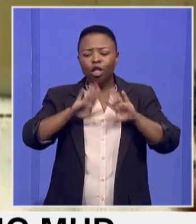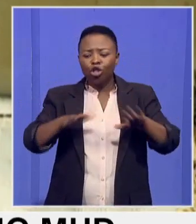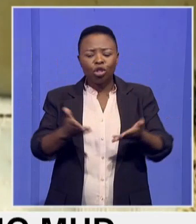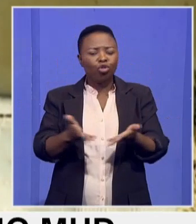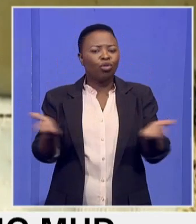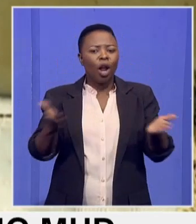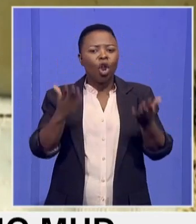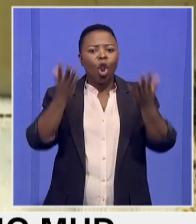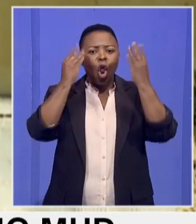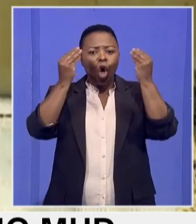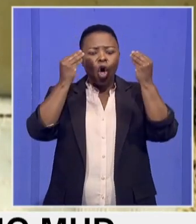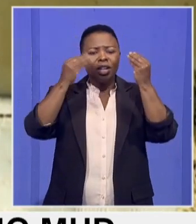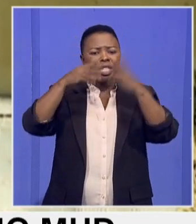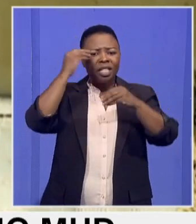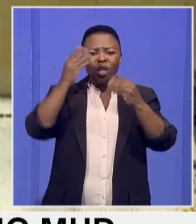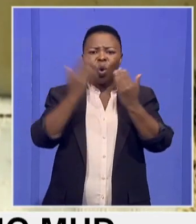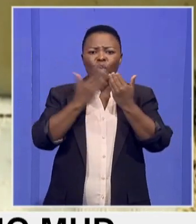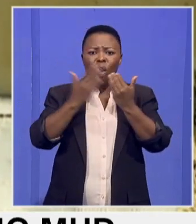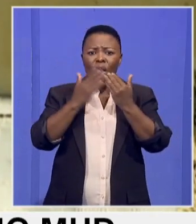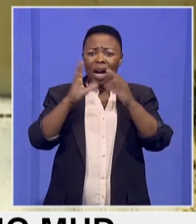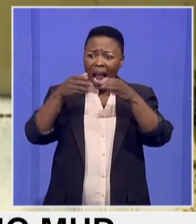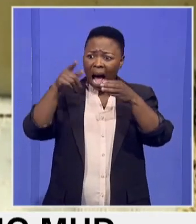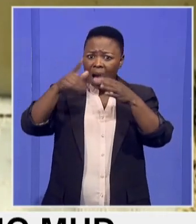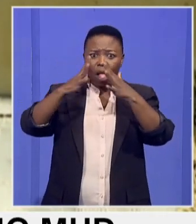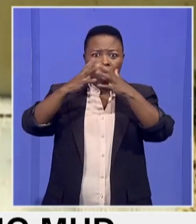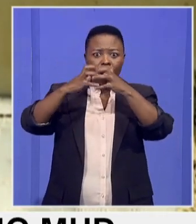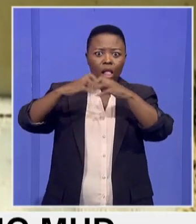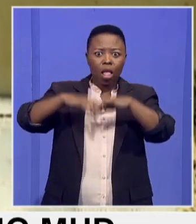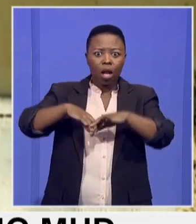in a classroom that can collapse at any time.